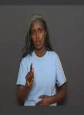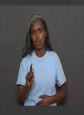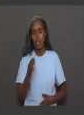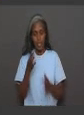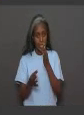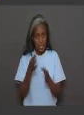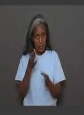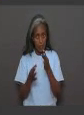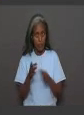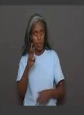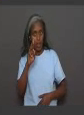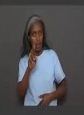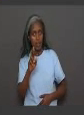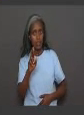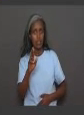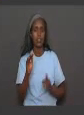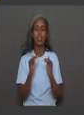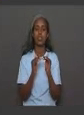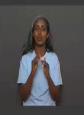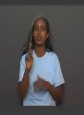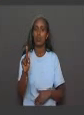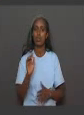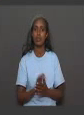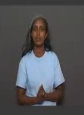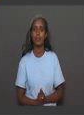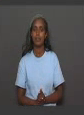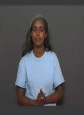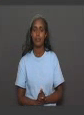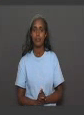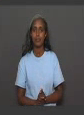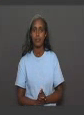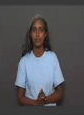Ng1 if r equals 1.